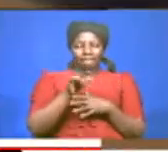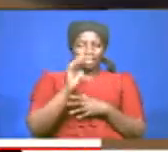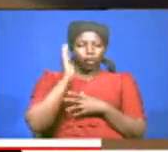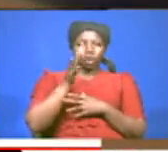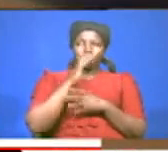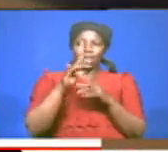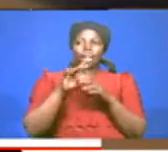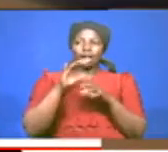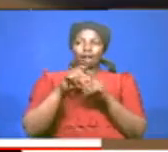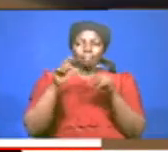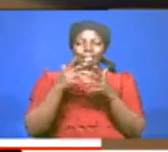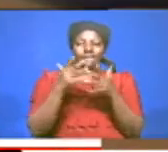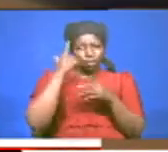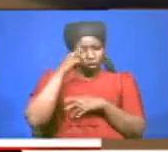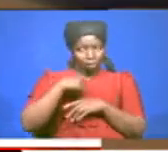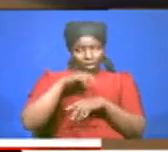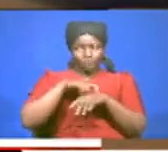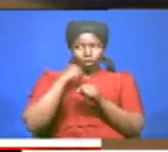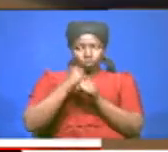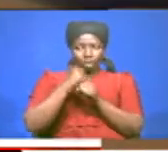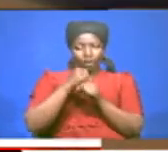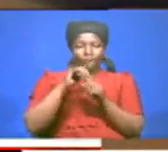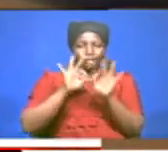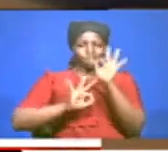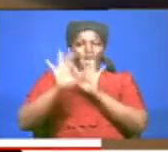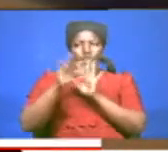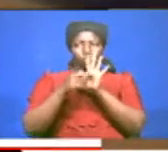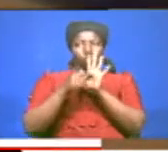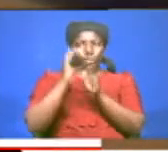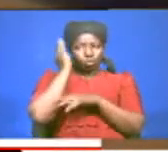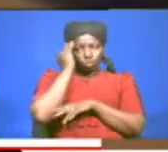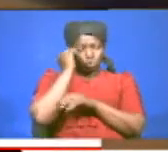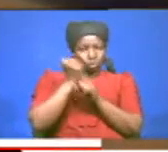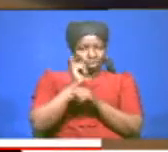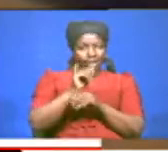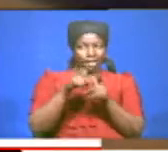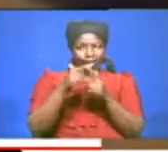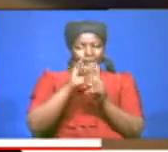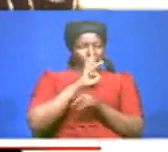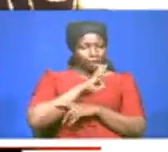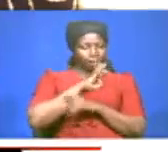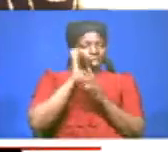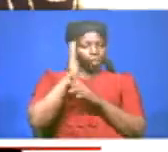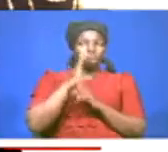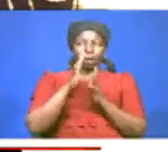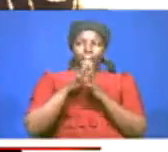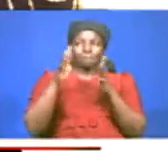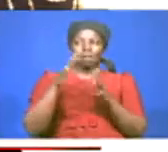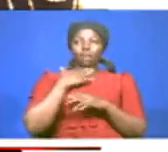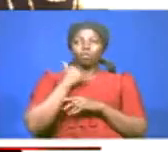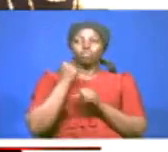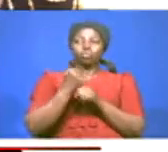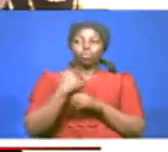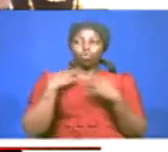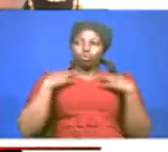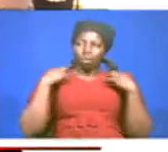so that even when you're doing fashion shows, you know you're doing it and the turnover will make sense. So definitely want to get into clothing, but clothing that's